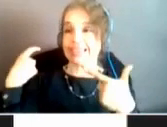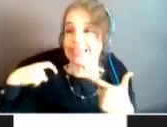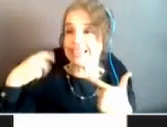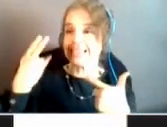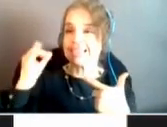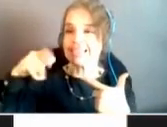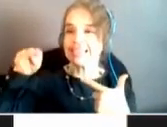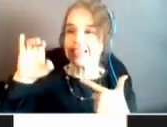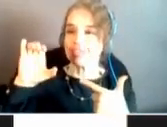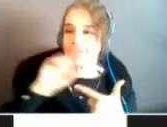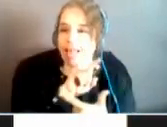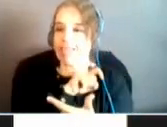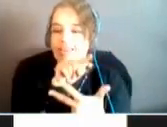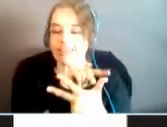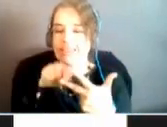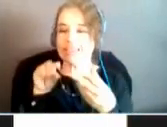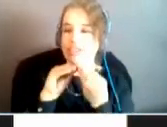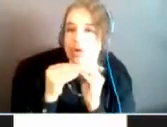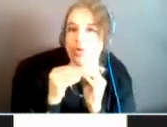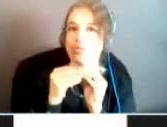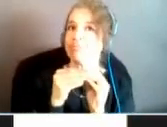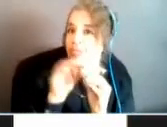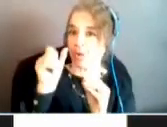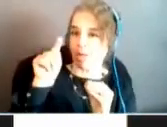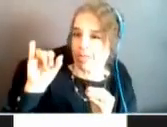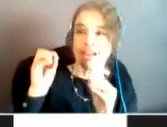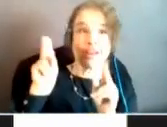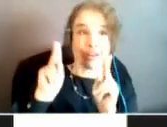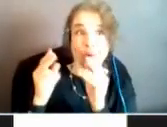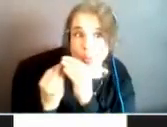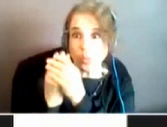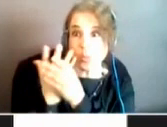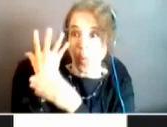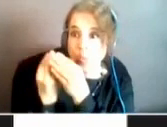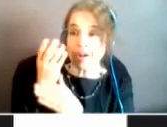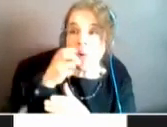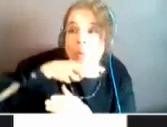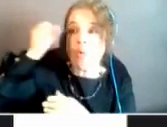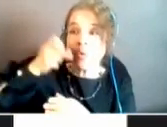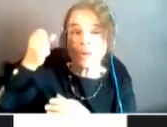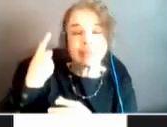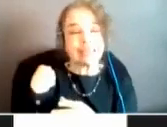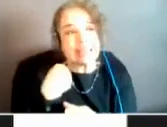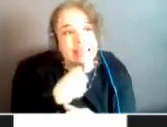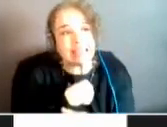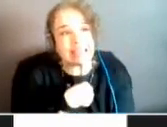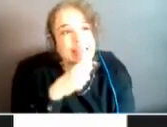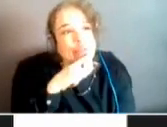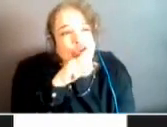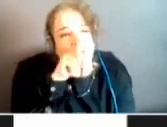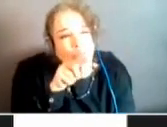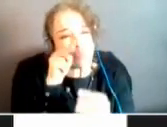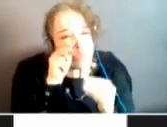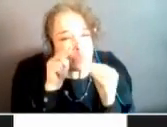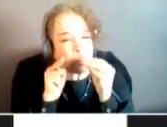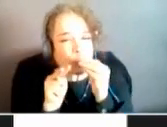you know, those numbers of older people are also growing. And we really need to look